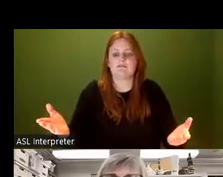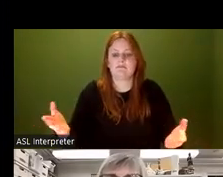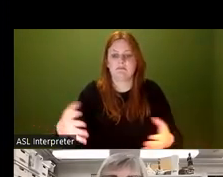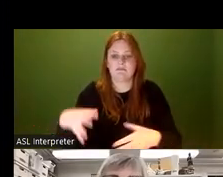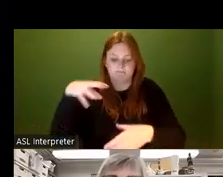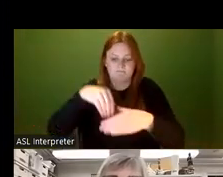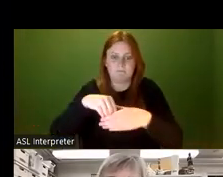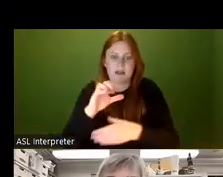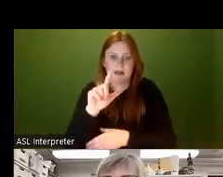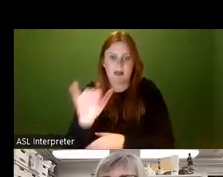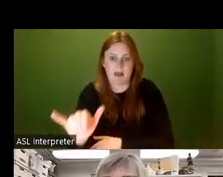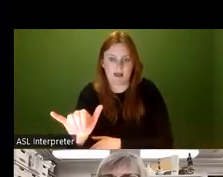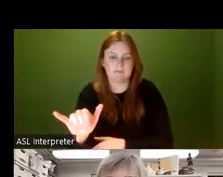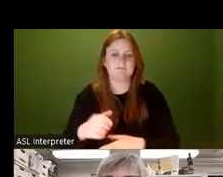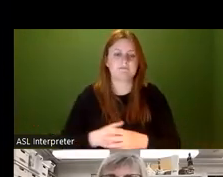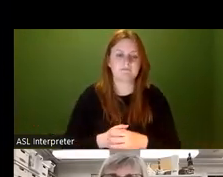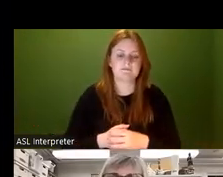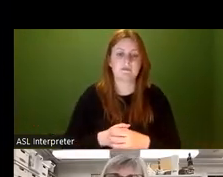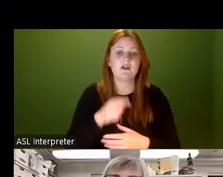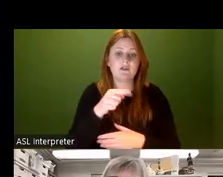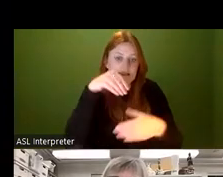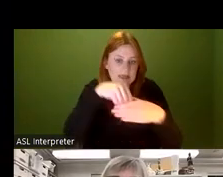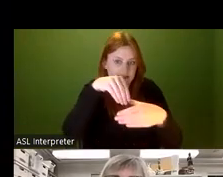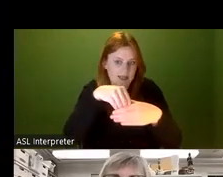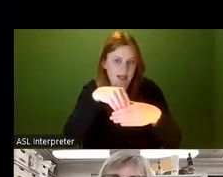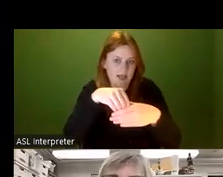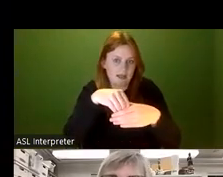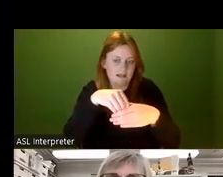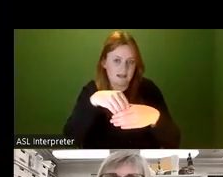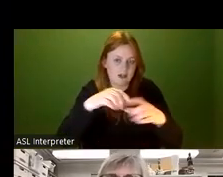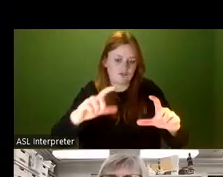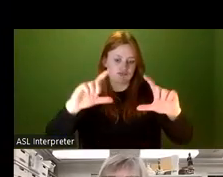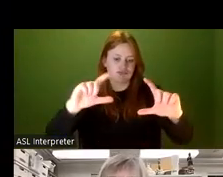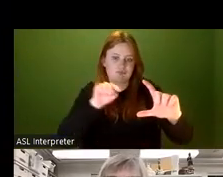this this is what was happening in the interior. So this kind of interest in